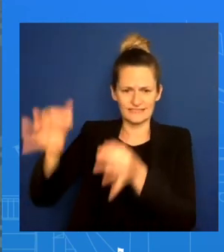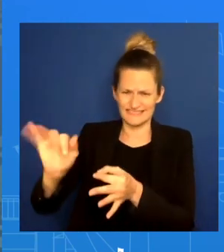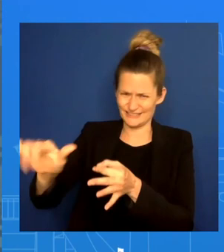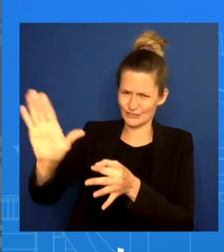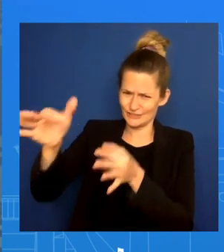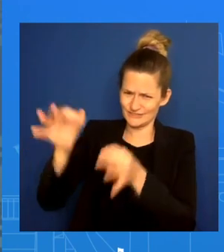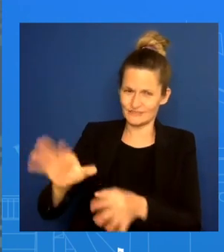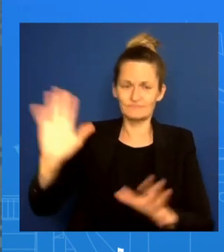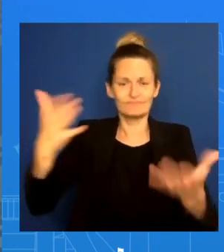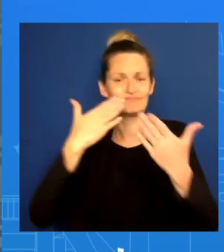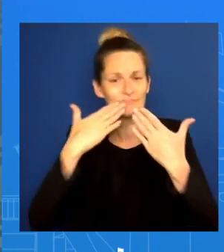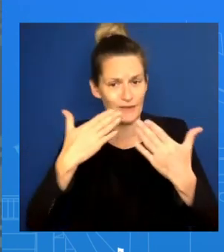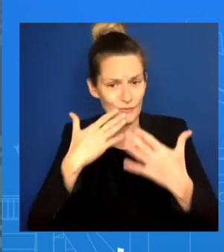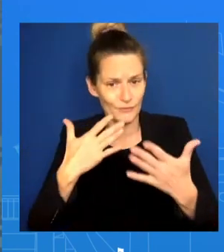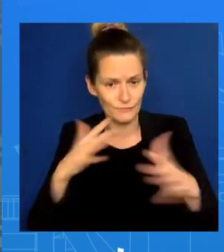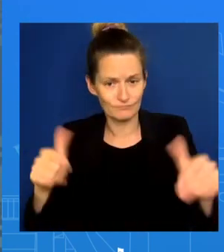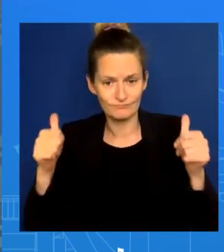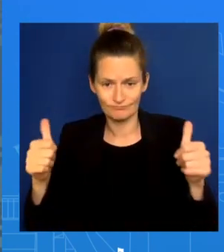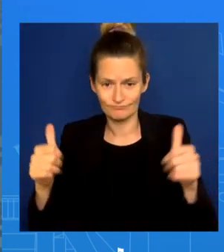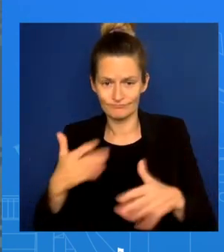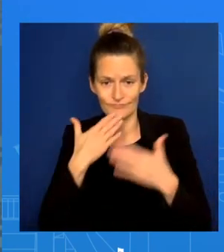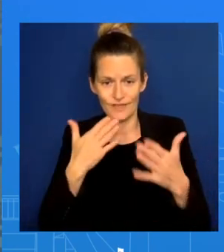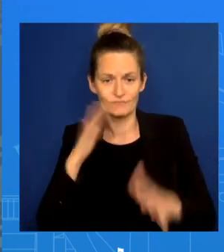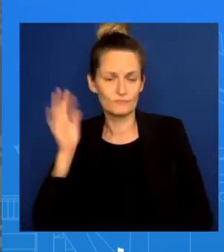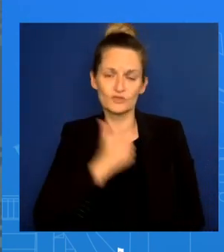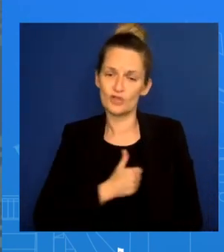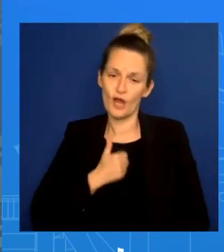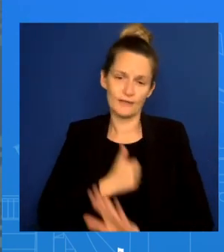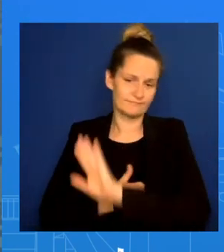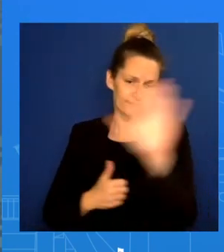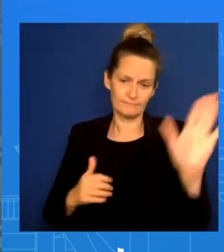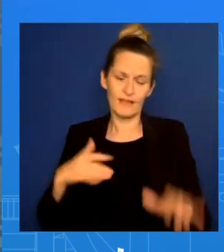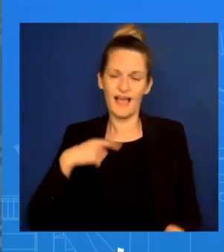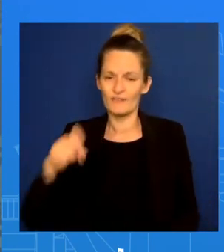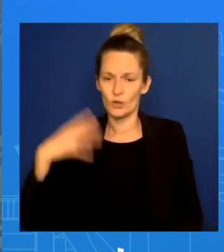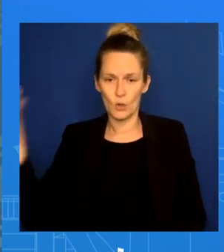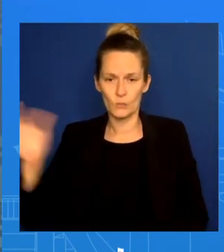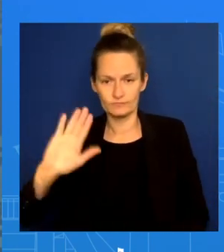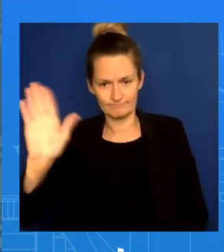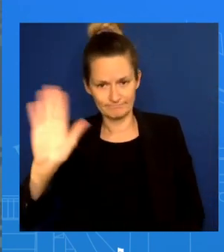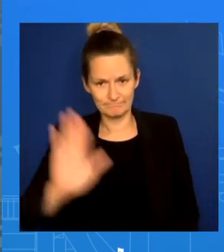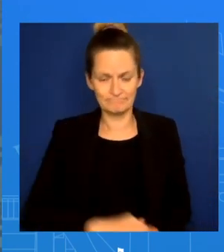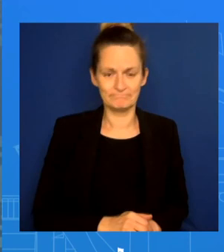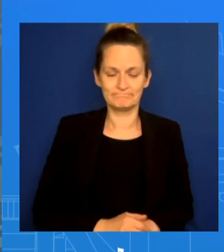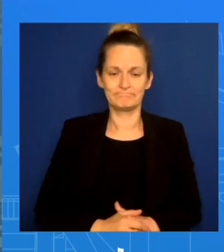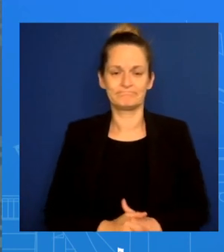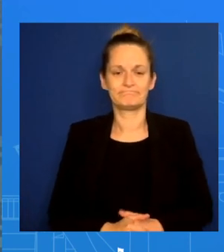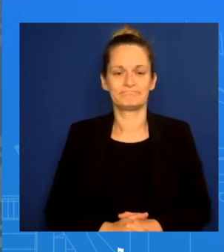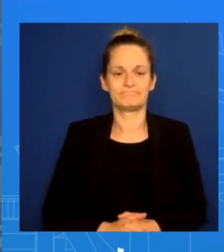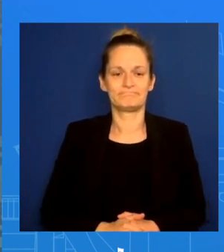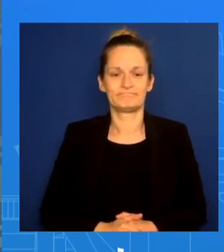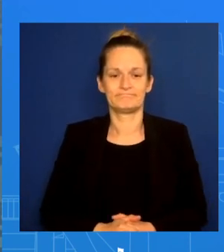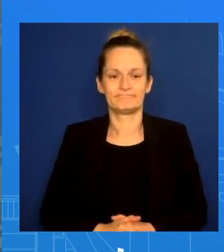agency. I'm sorry, guys, I gotta go. I think I got everything, right? Russia, Russia, enough. Thanks, guys. Thank you,